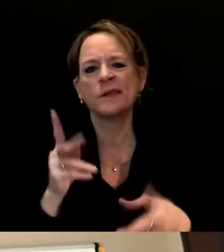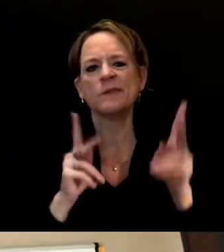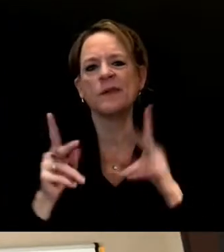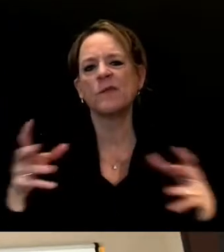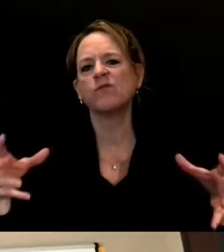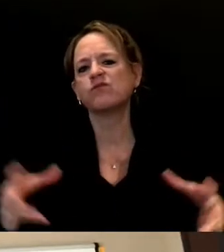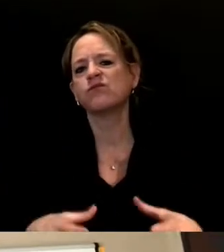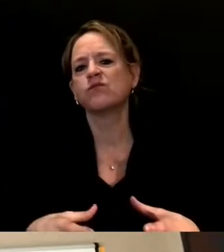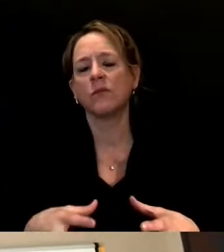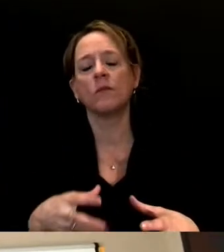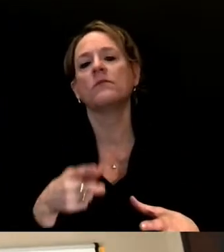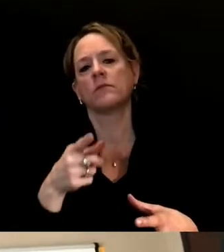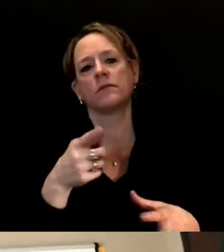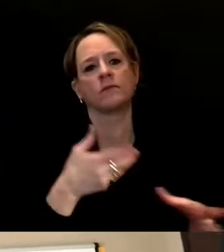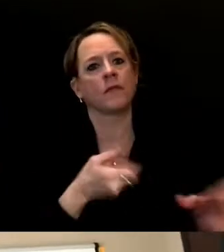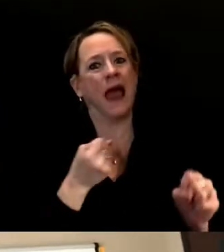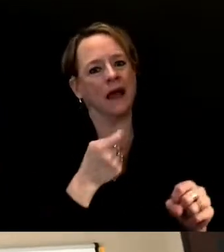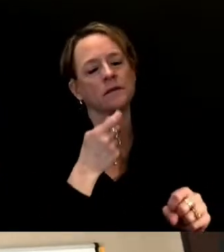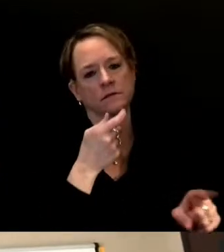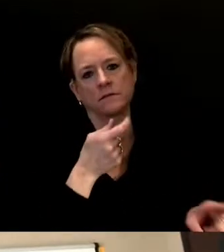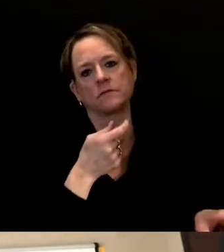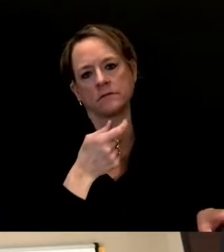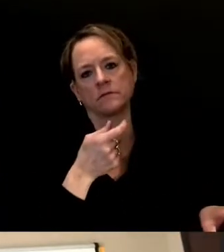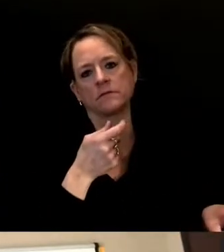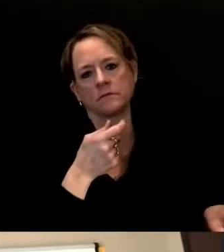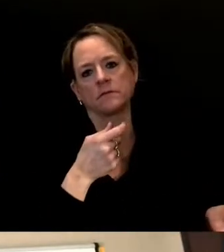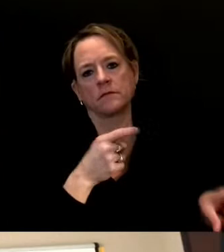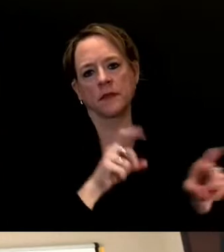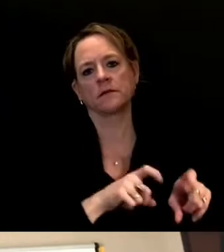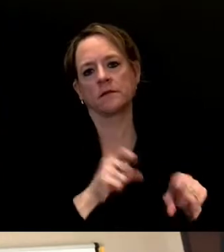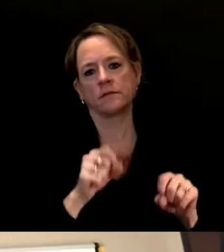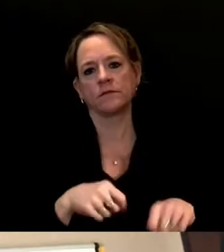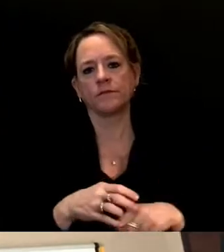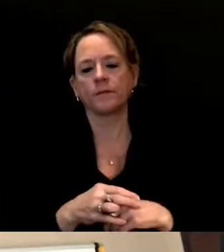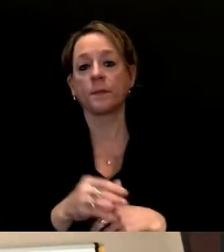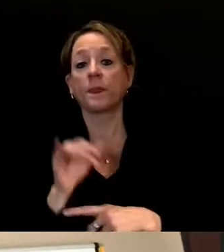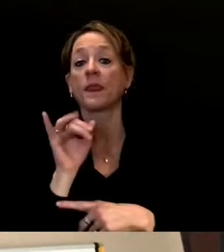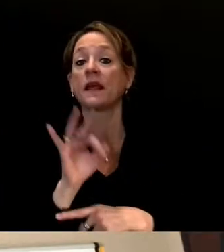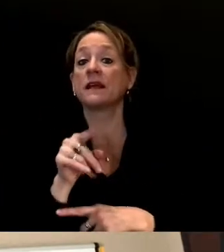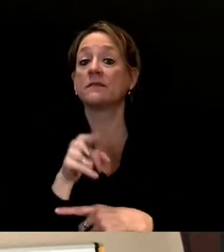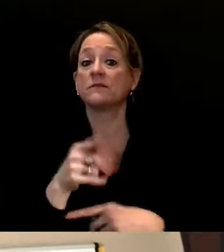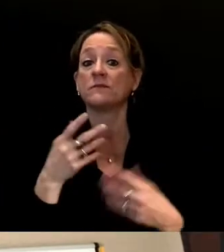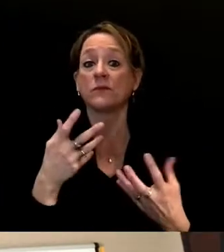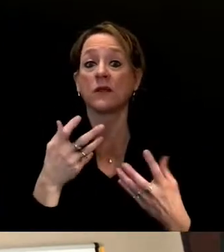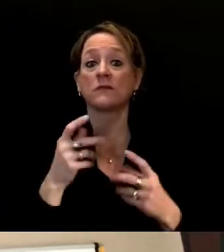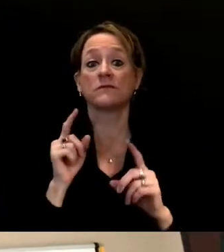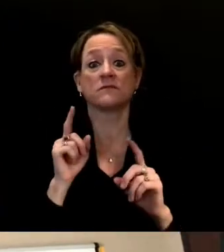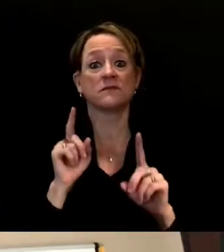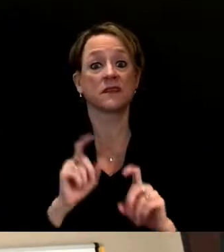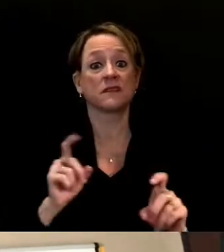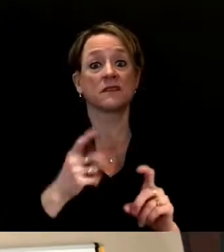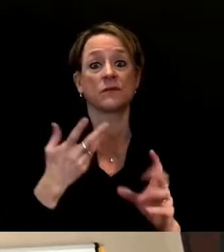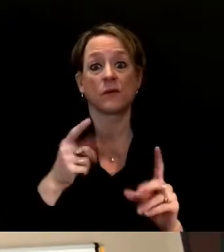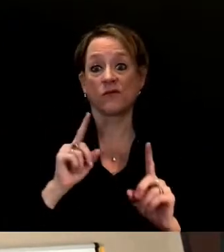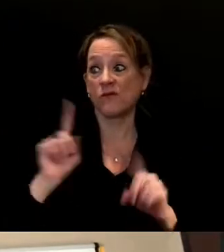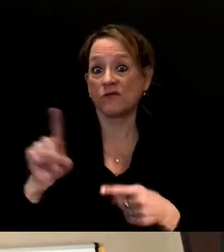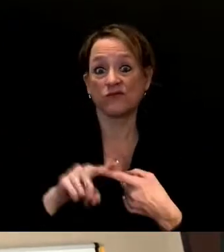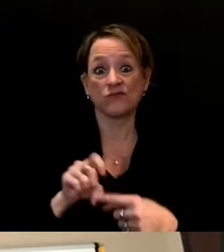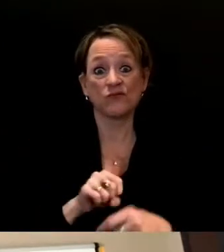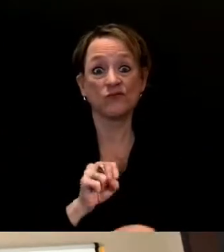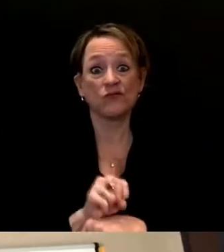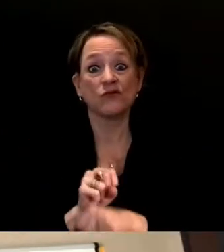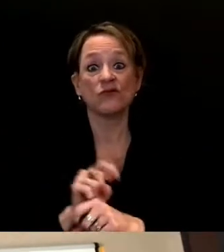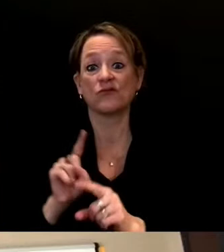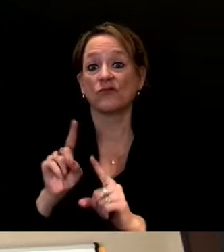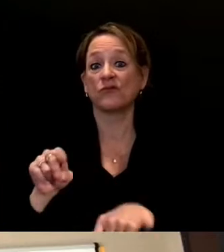to school, for example, our recommendation is to not use at-home tests, but use ones that are done in a supervised setting where we can be